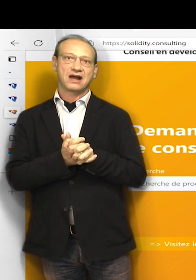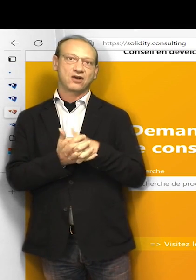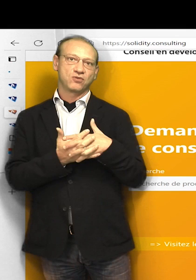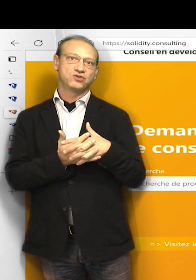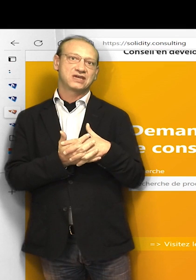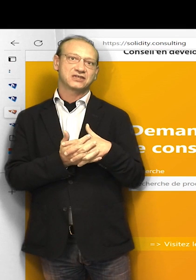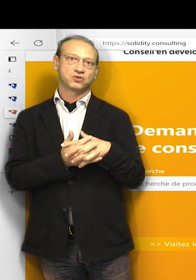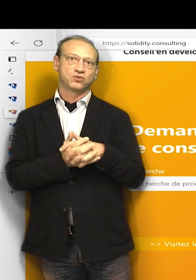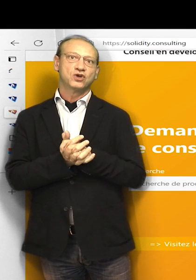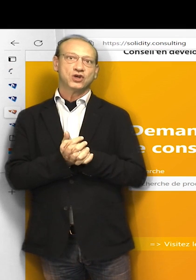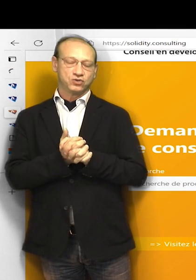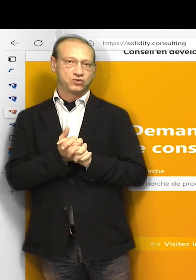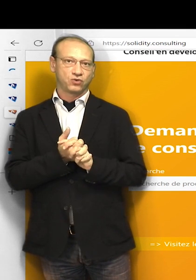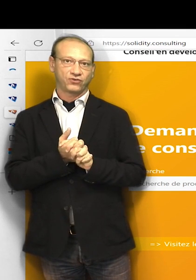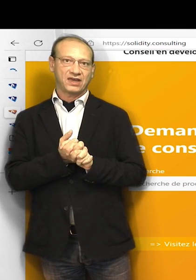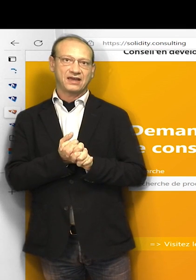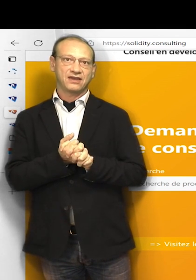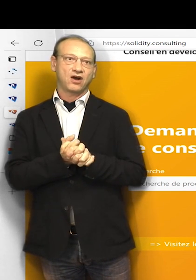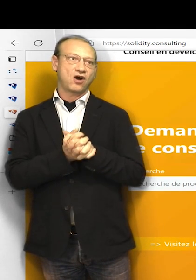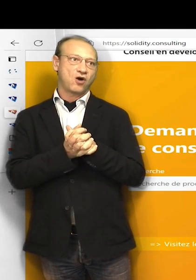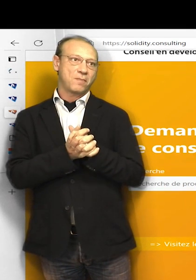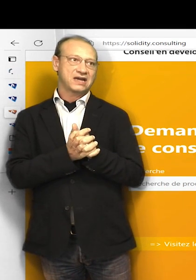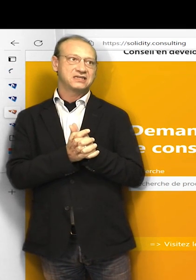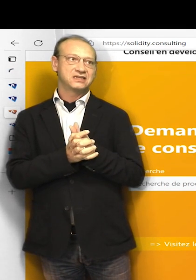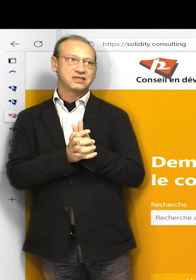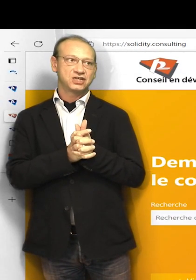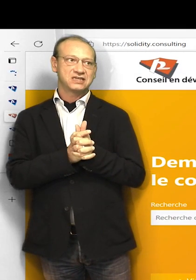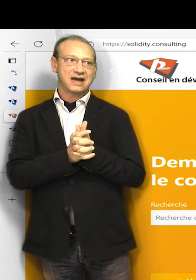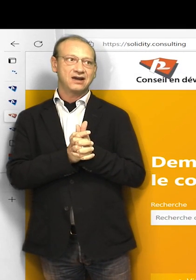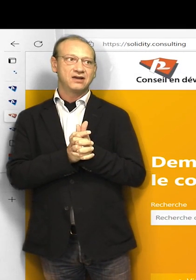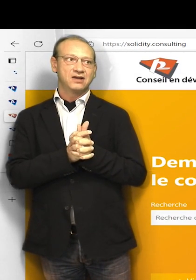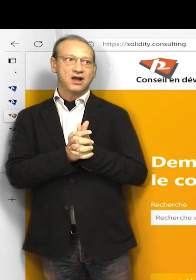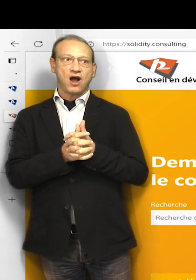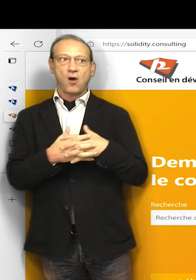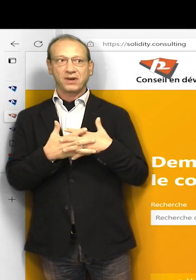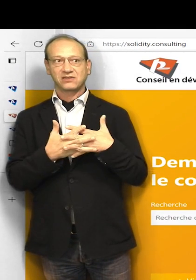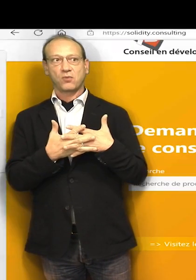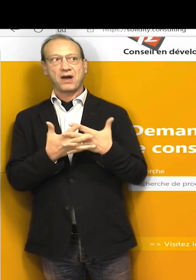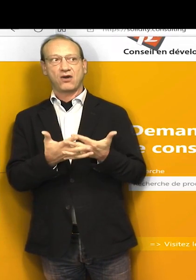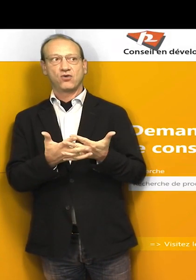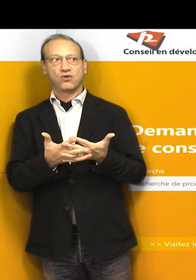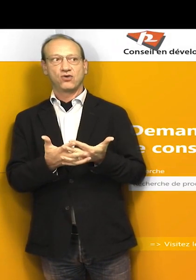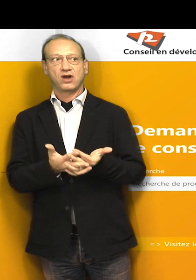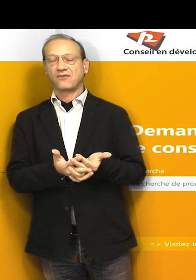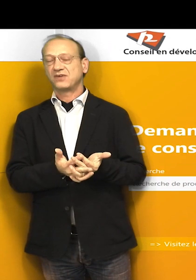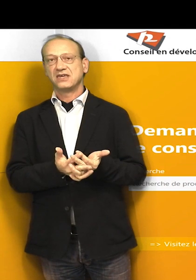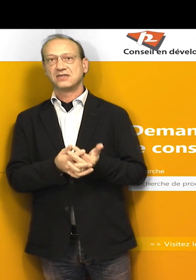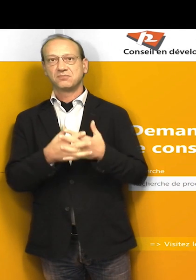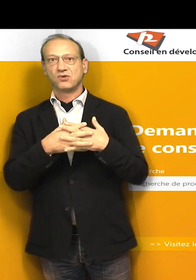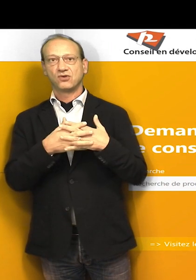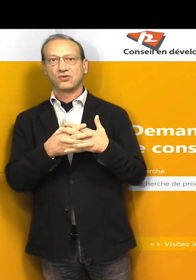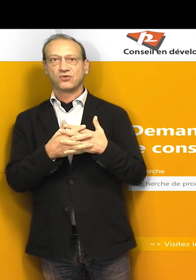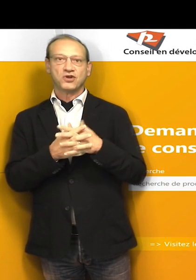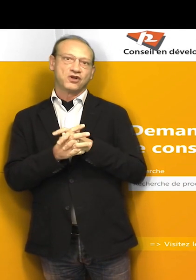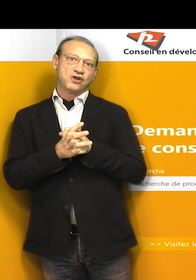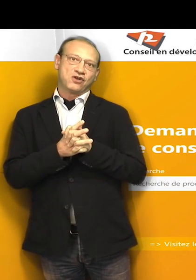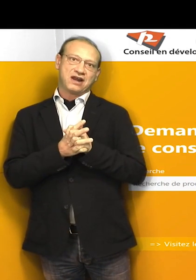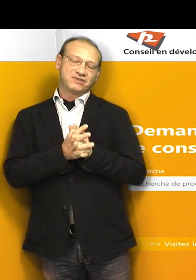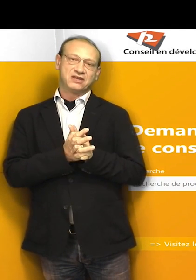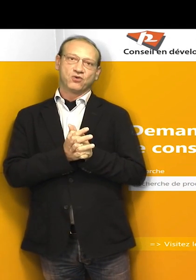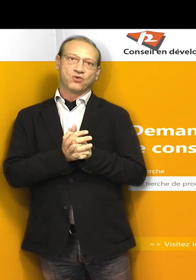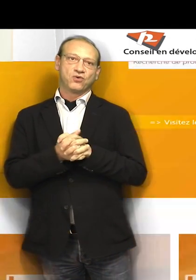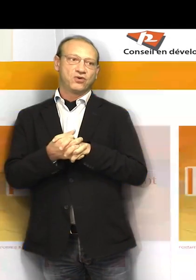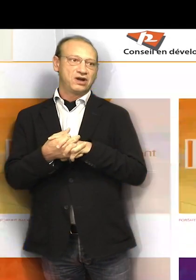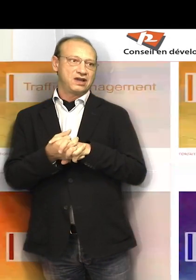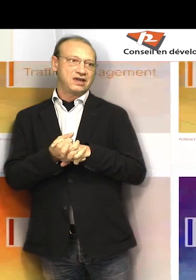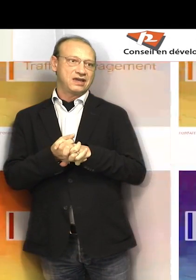Solidity Coding is perfect for any size business, from startups to enterprise companies. And because it's easy to use and requires